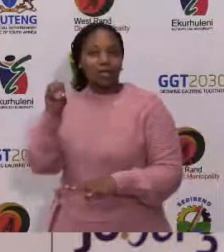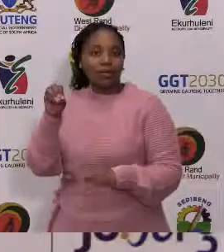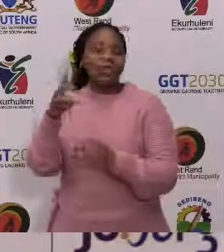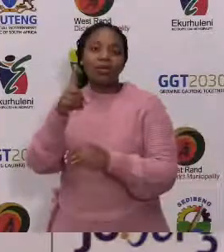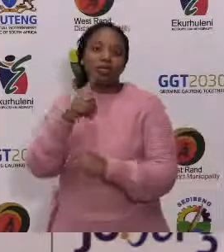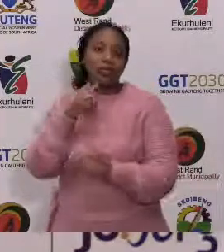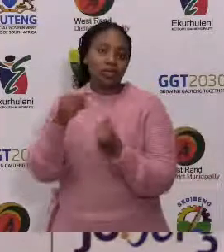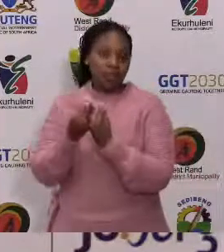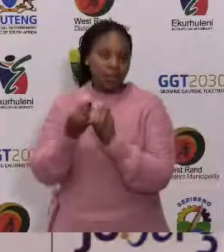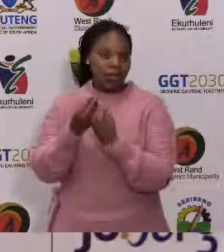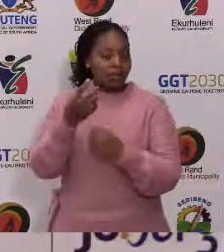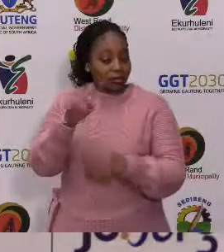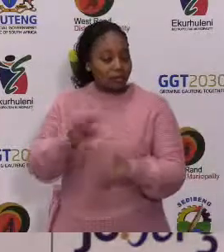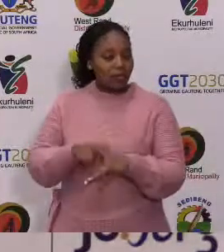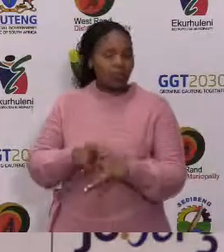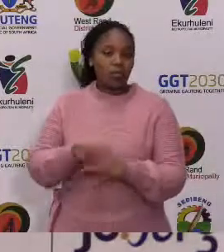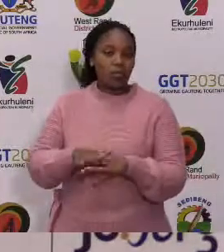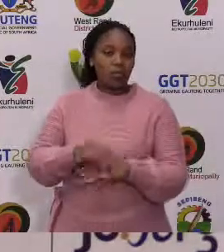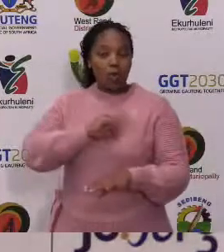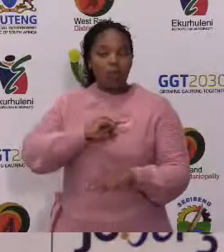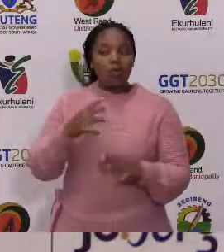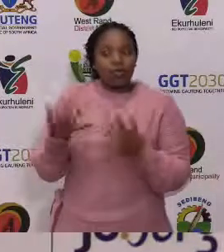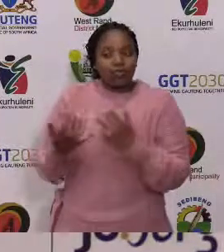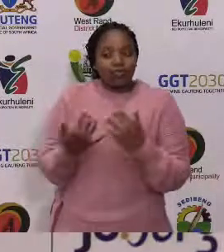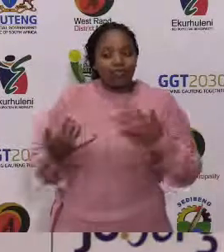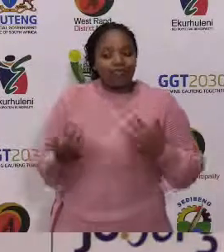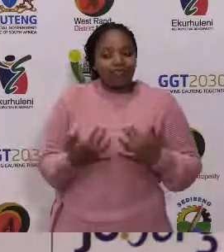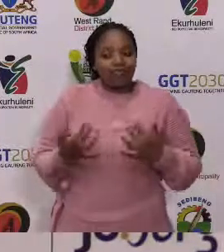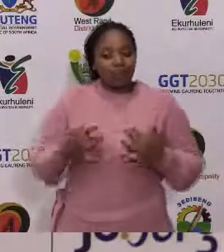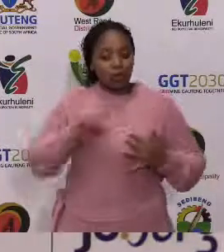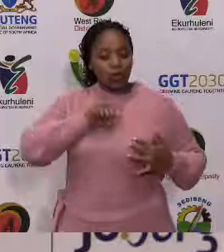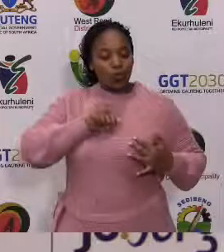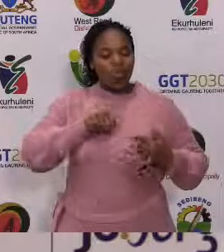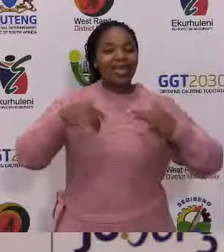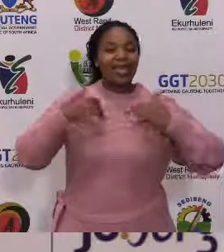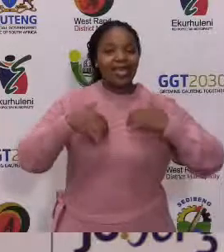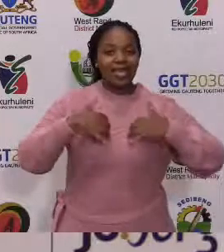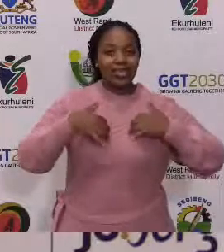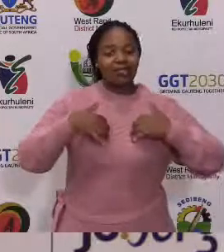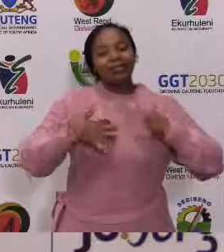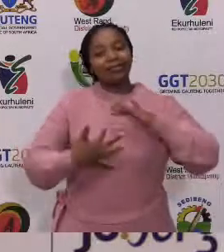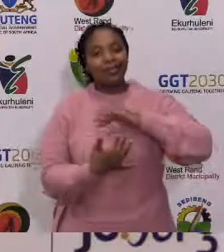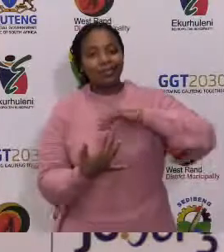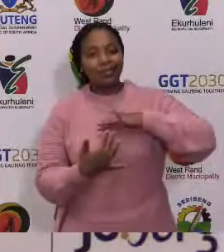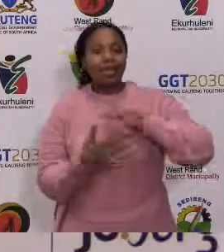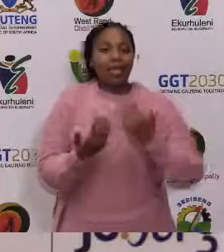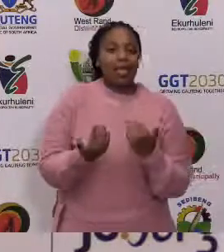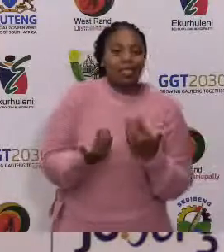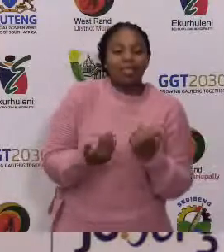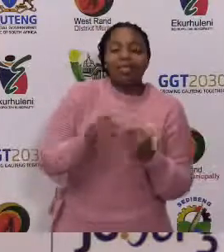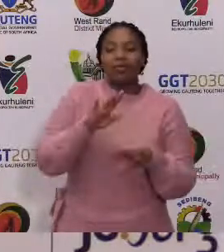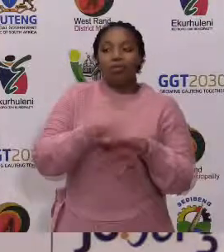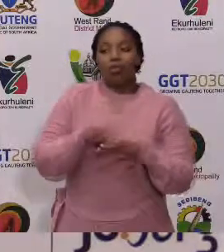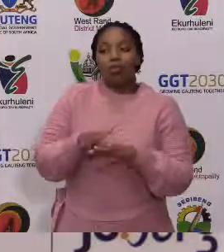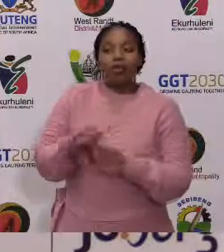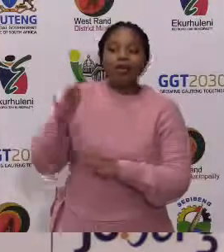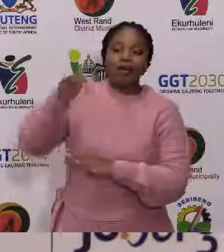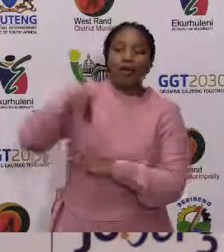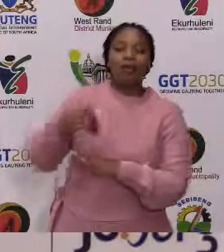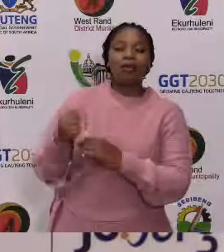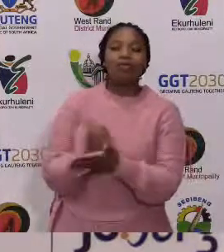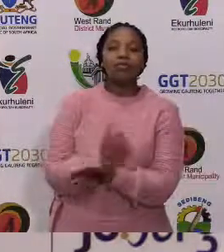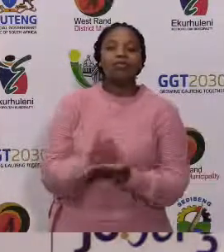on registration will be higher, especially where our community health care workers are now helping people to